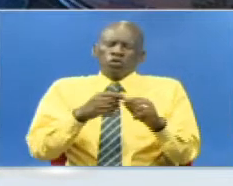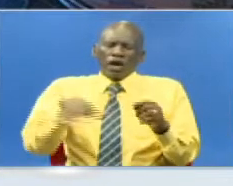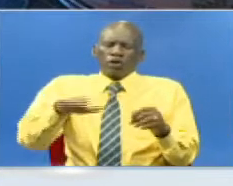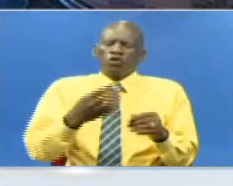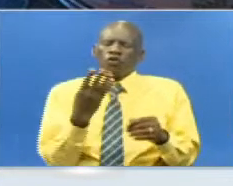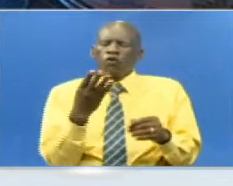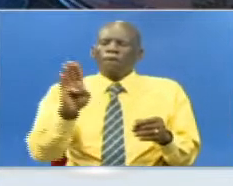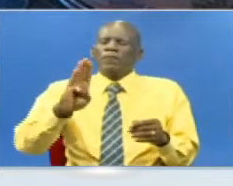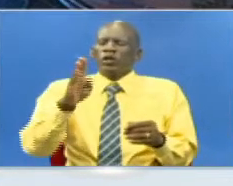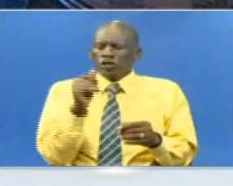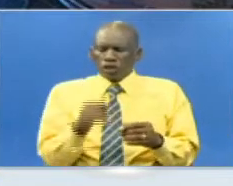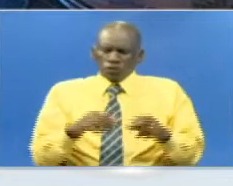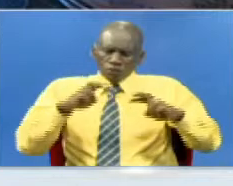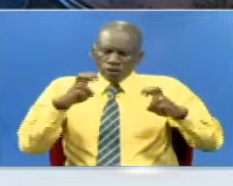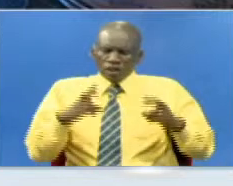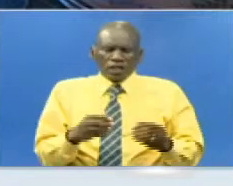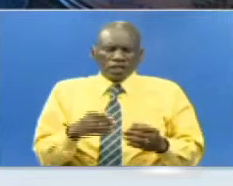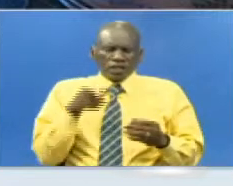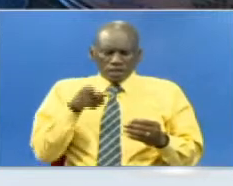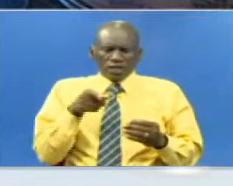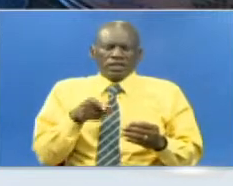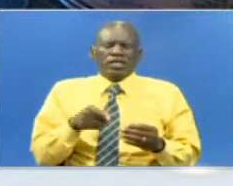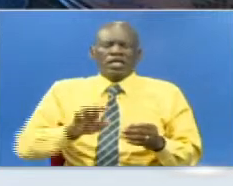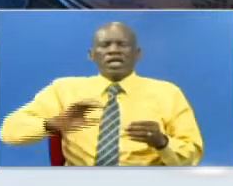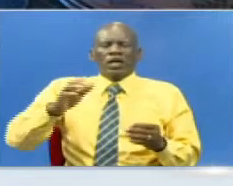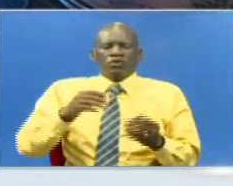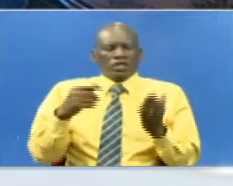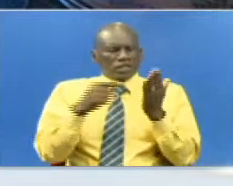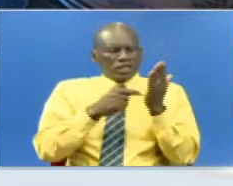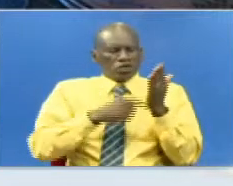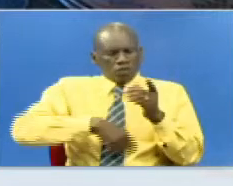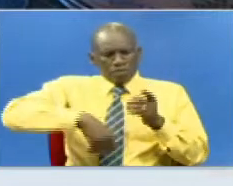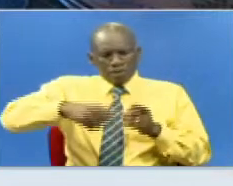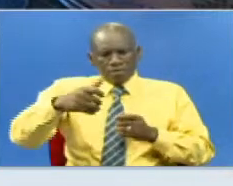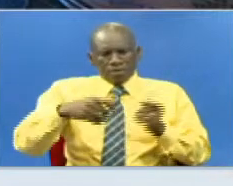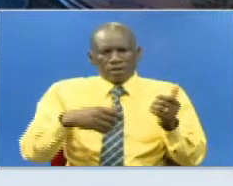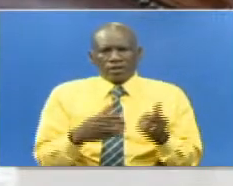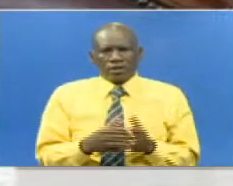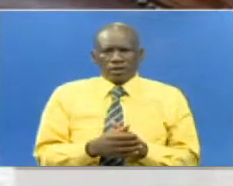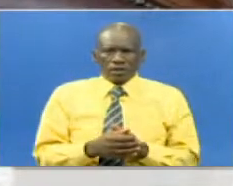look into the latest around the county's digitized payments.